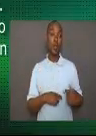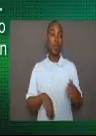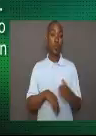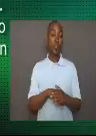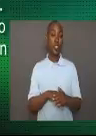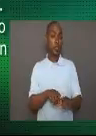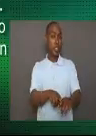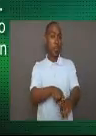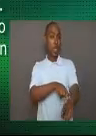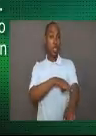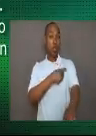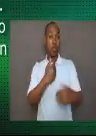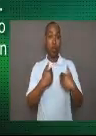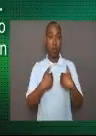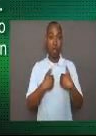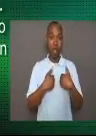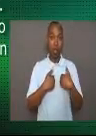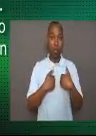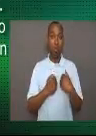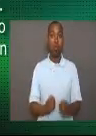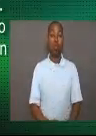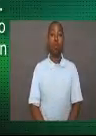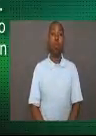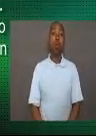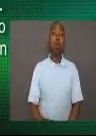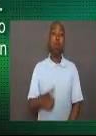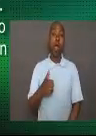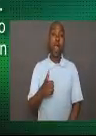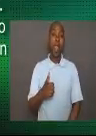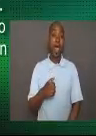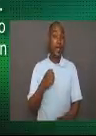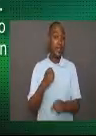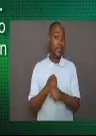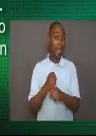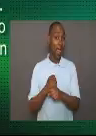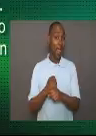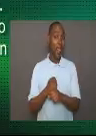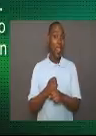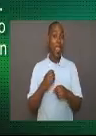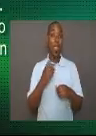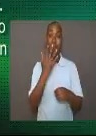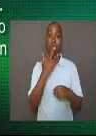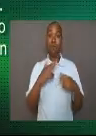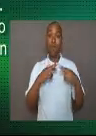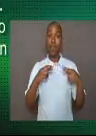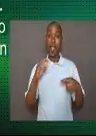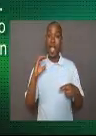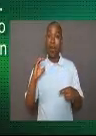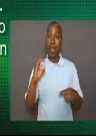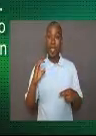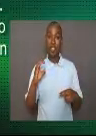the heart. The main function of capillaries is to